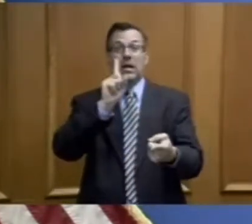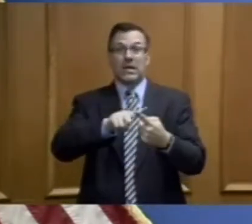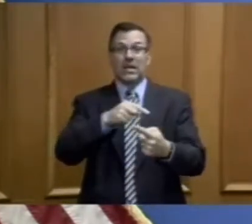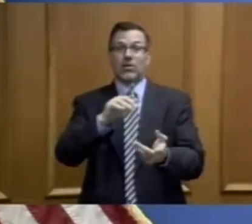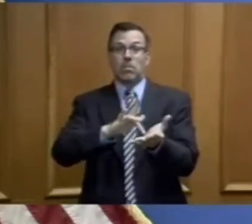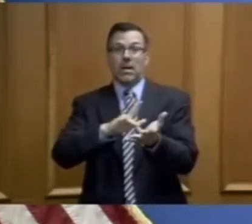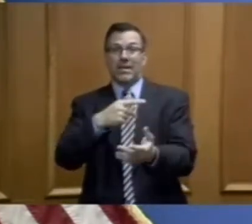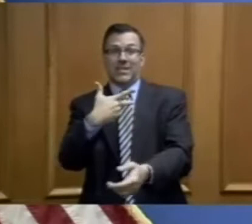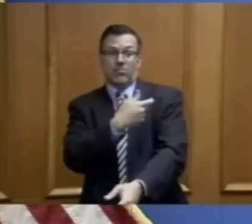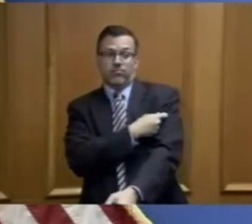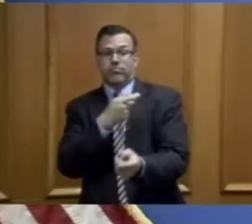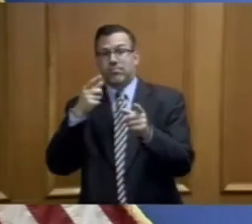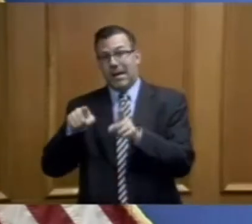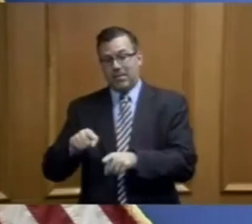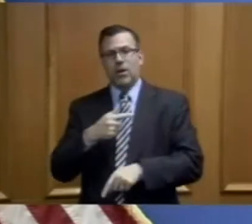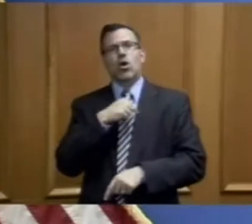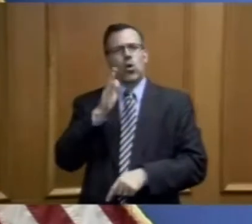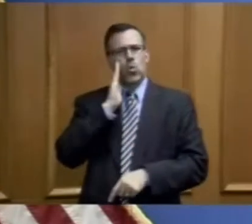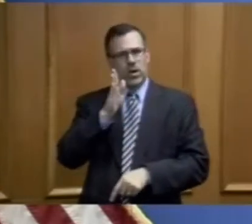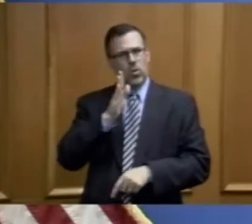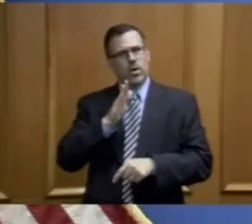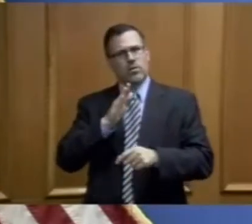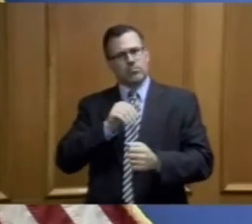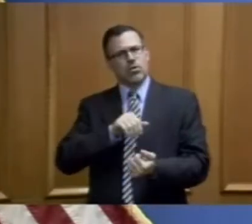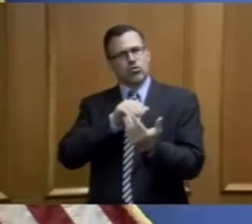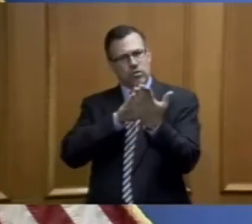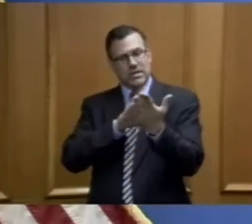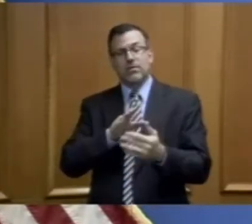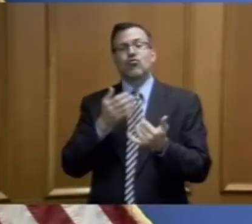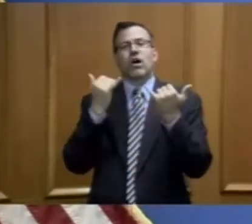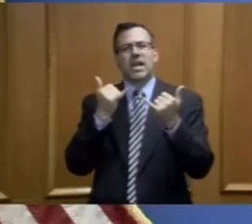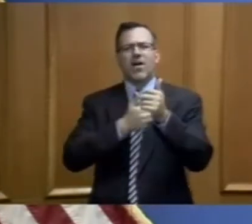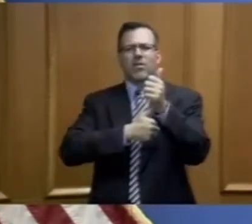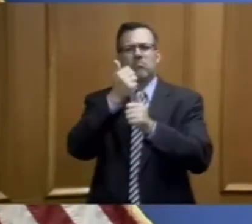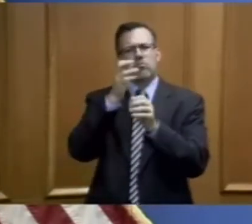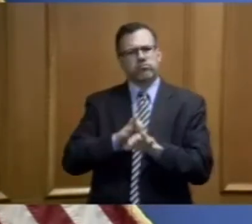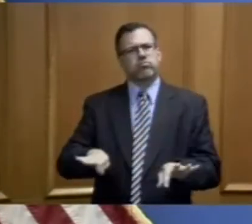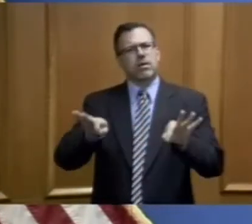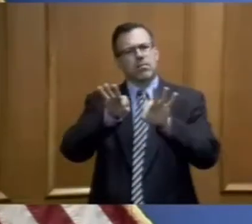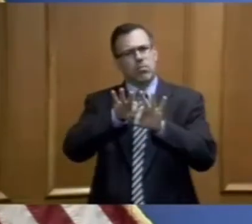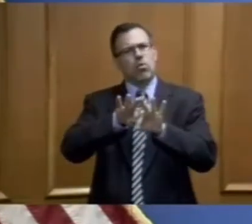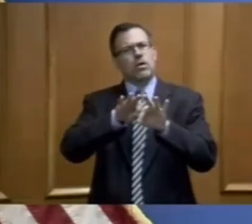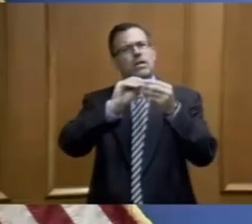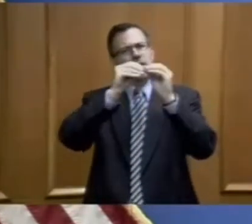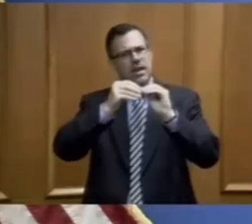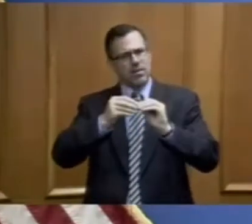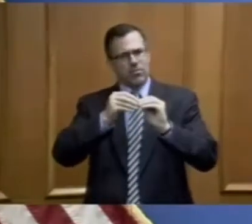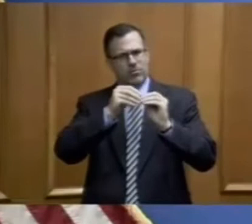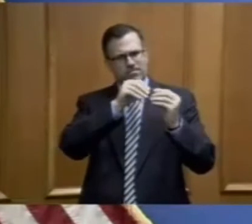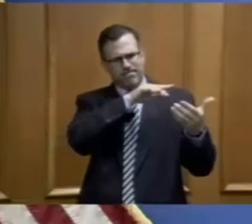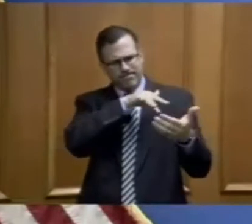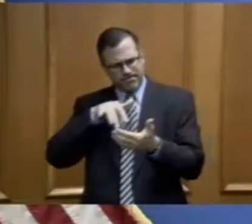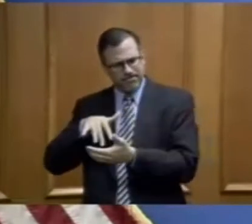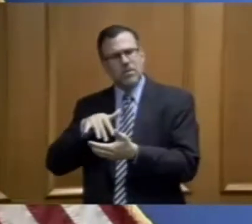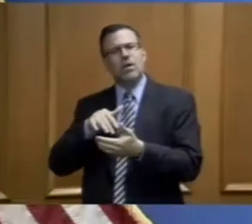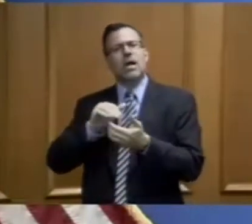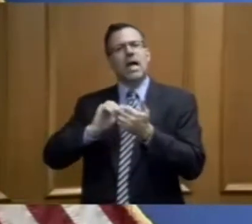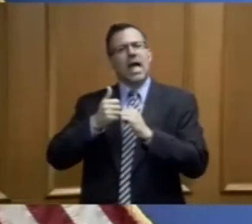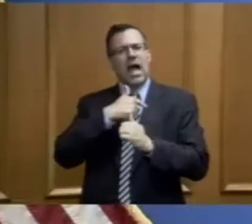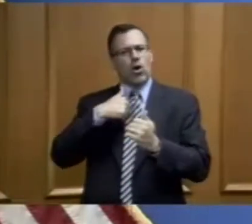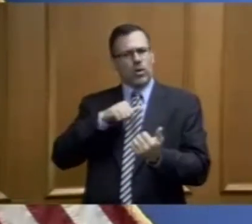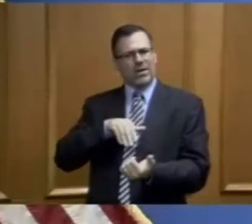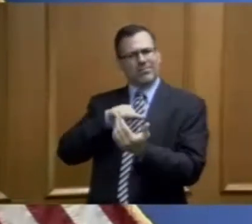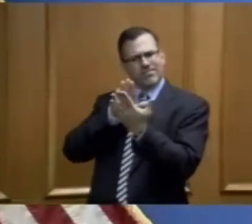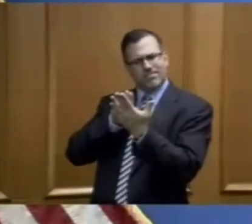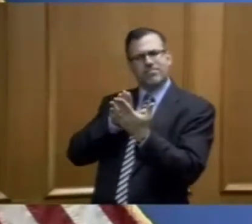address those cases as they come out. The most important statistic is for us to watch our ability to deal with those cases, particularly